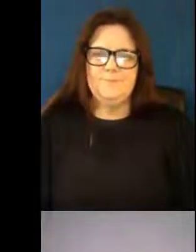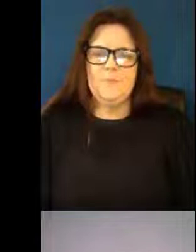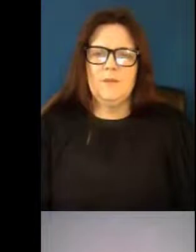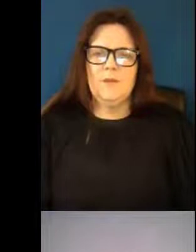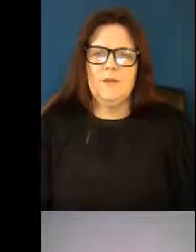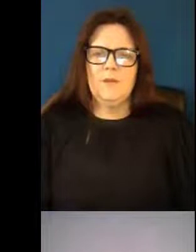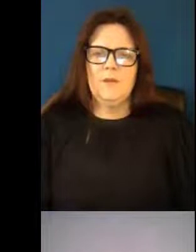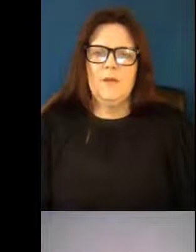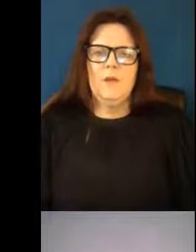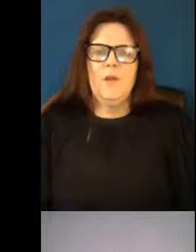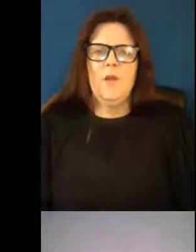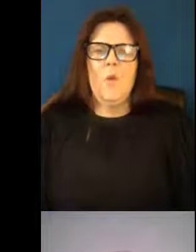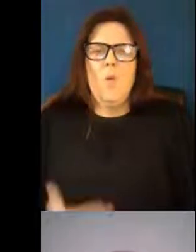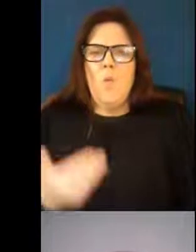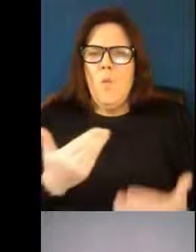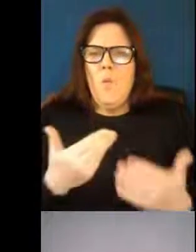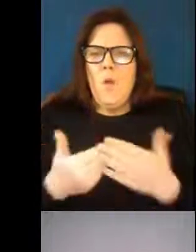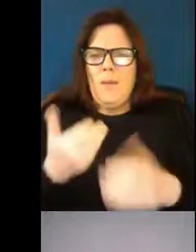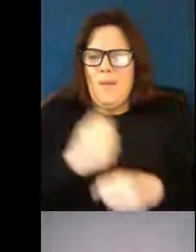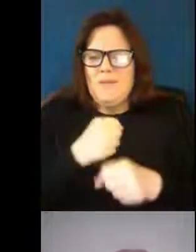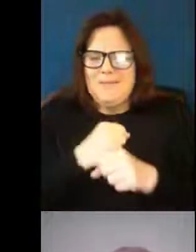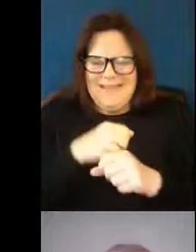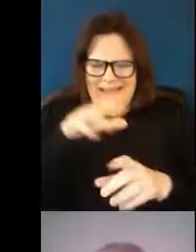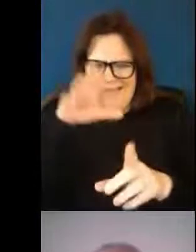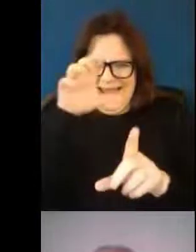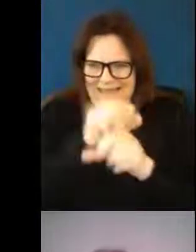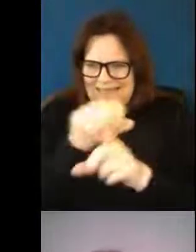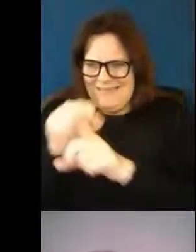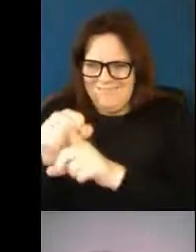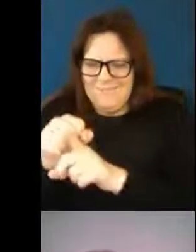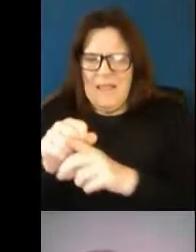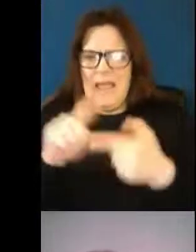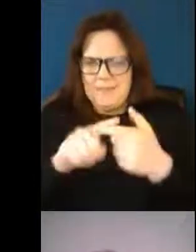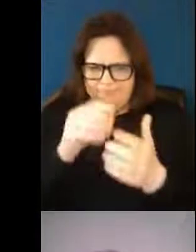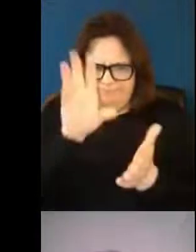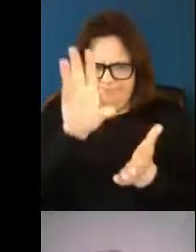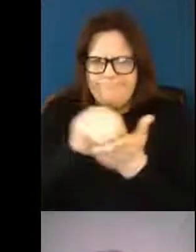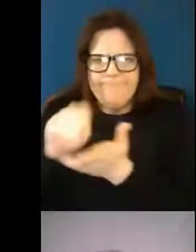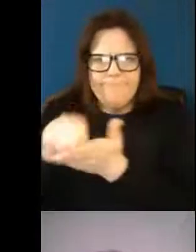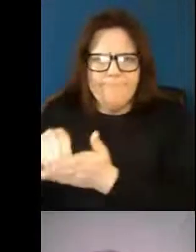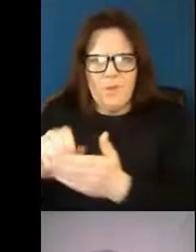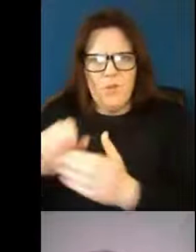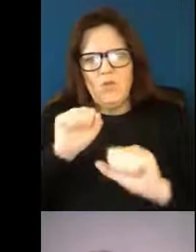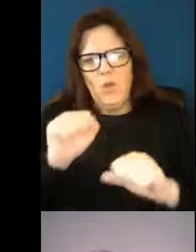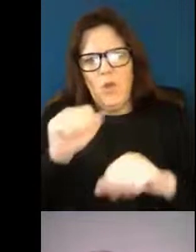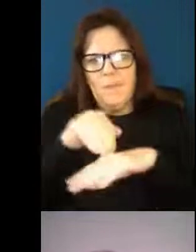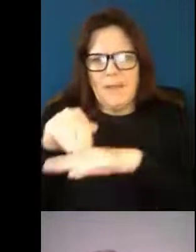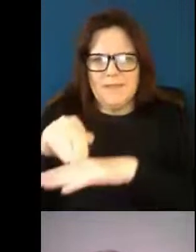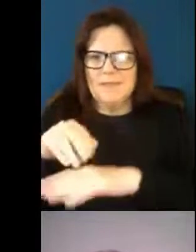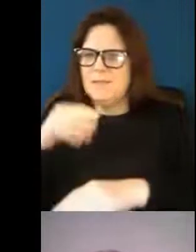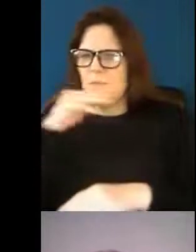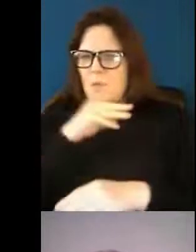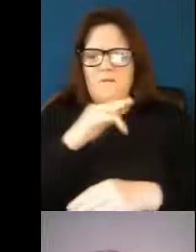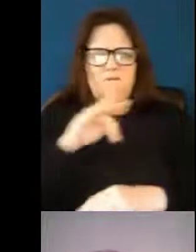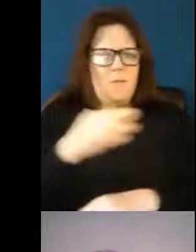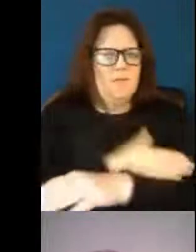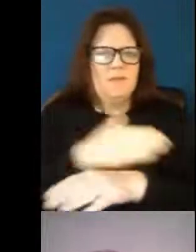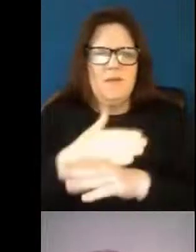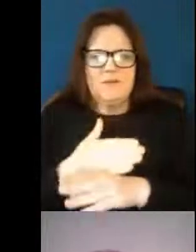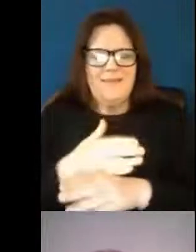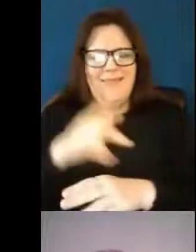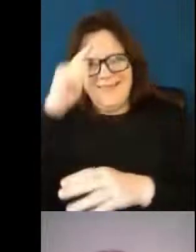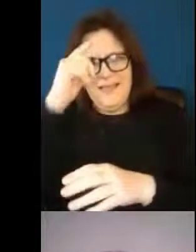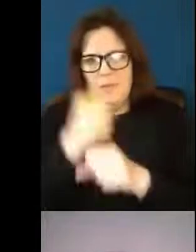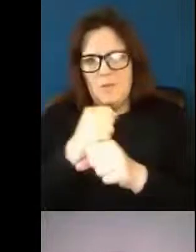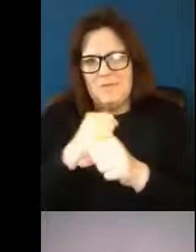indicating and cataloging your impact? I think it's really important to think about this from the outset when you're developing a community